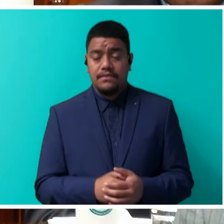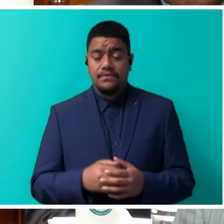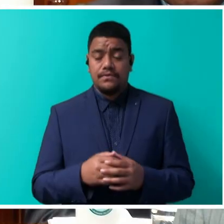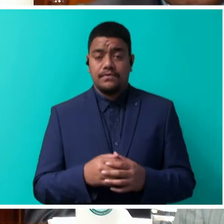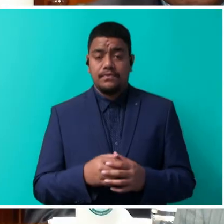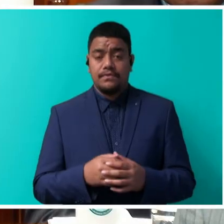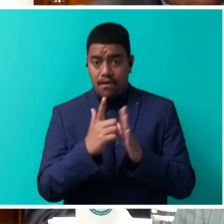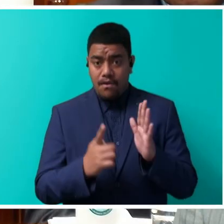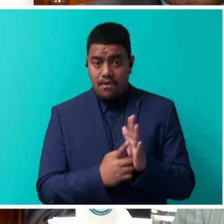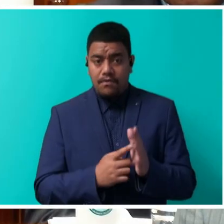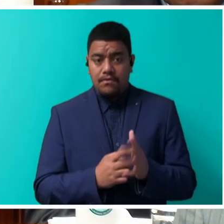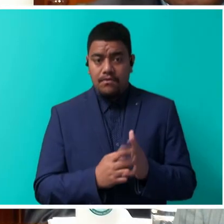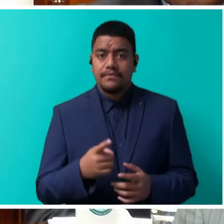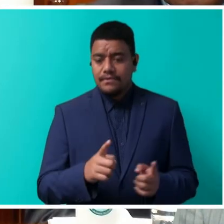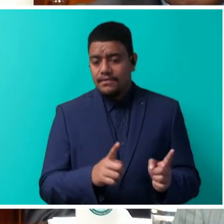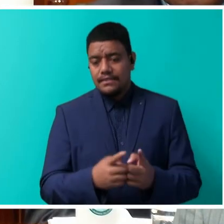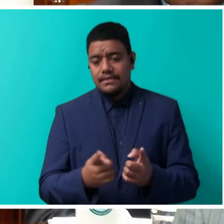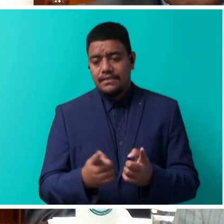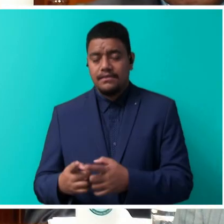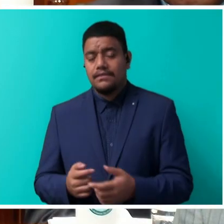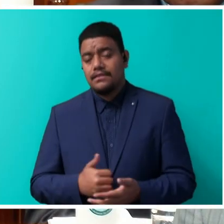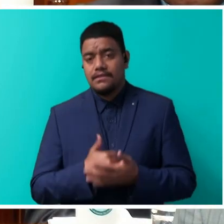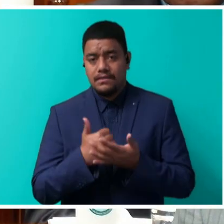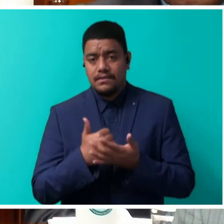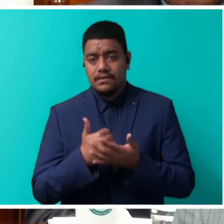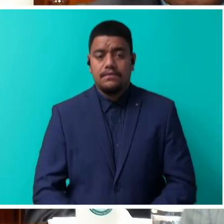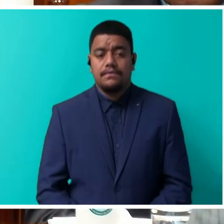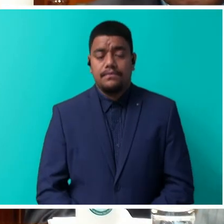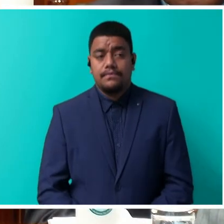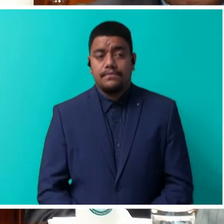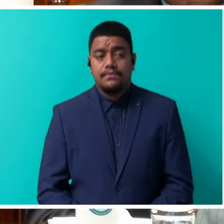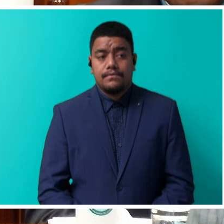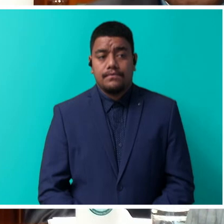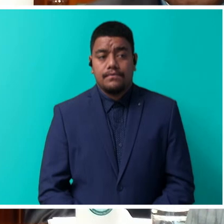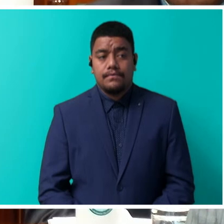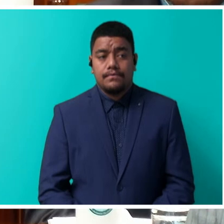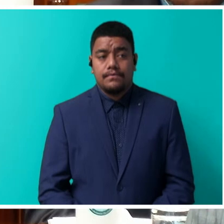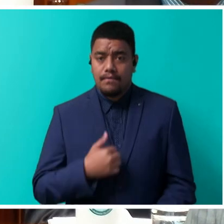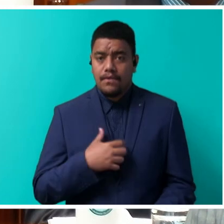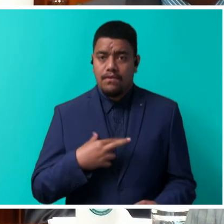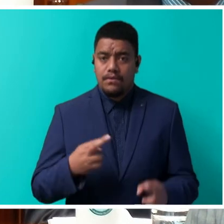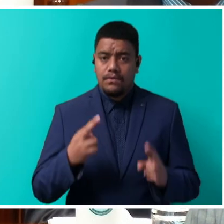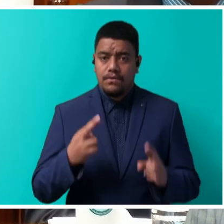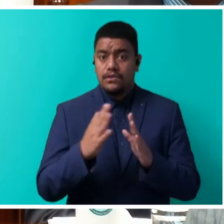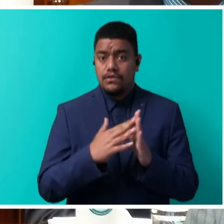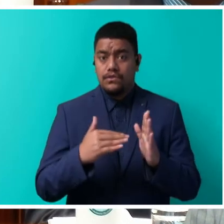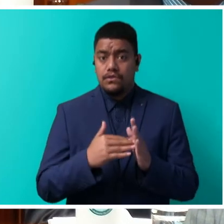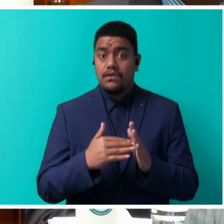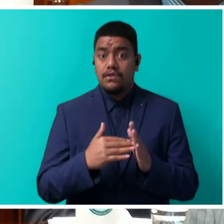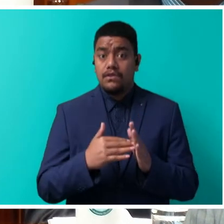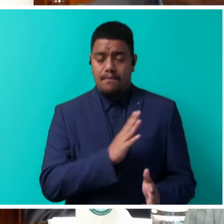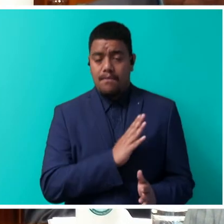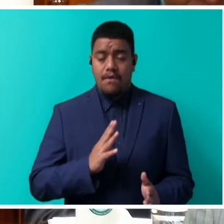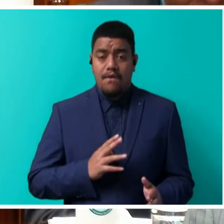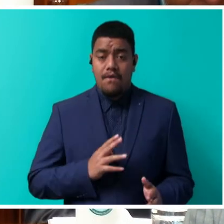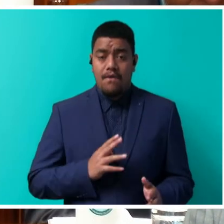drafting, and the expansion of legal aid services. I also visited the New Zealand Parole Board with the representative of the Fiji